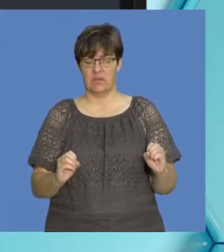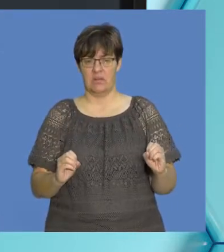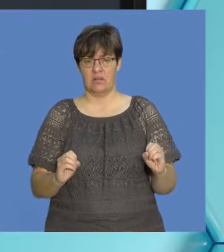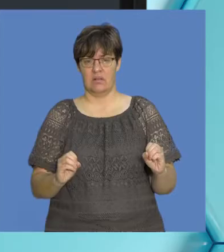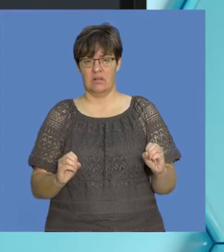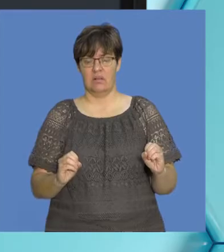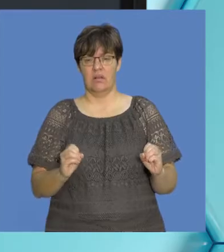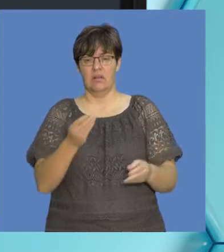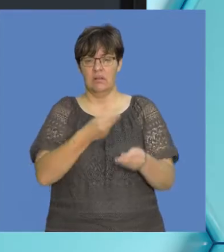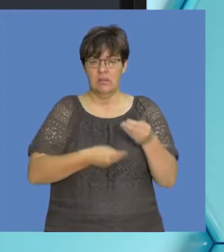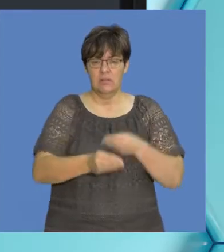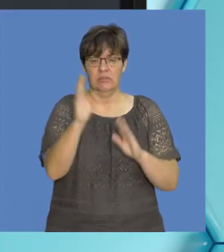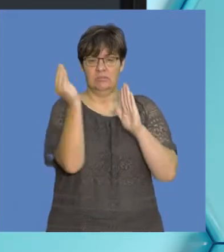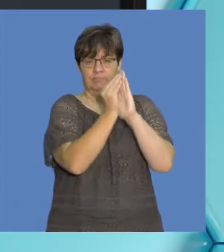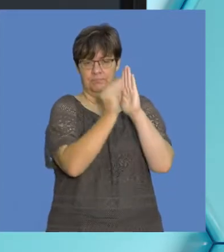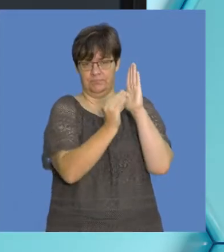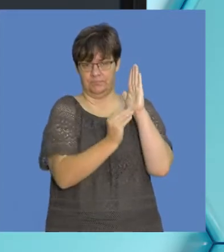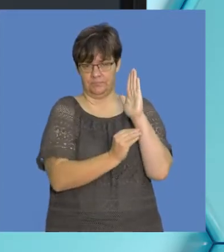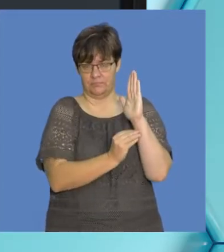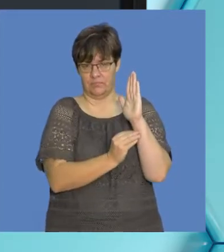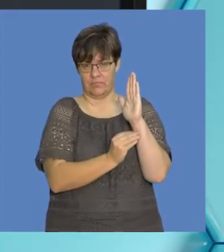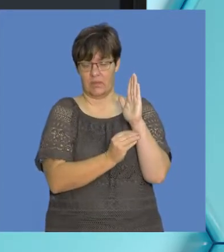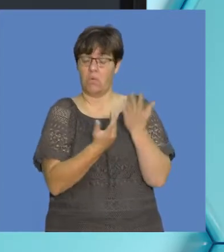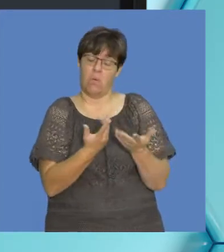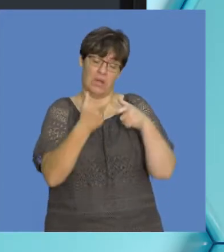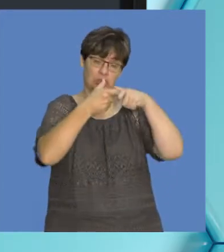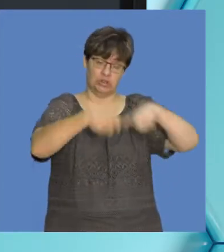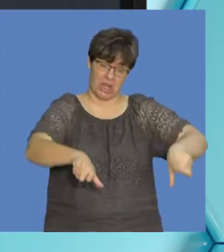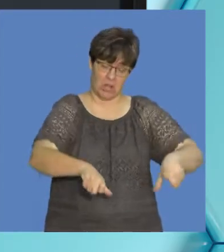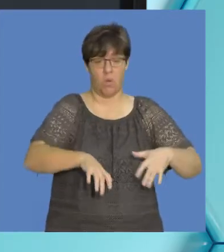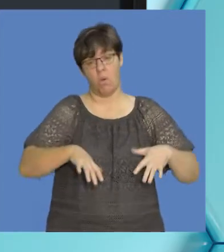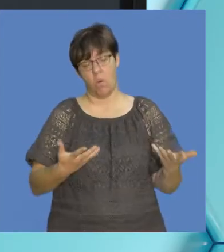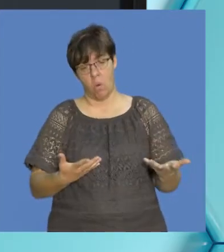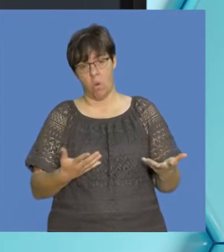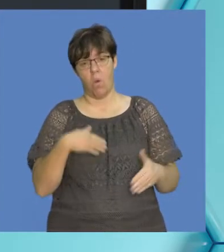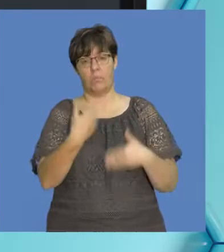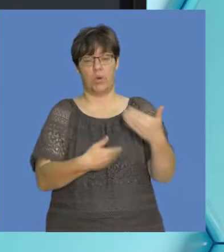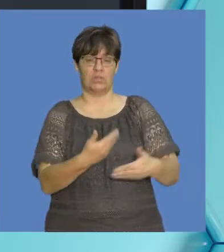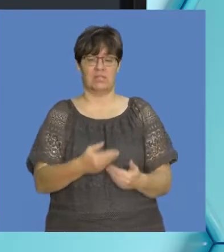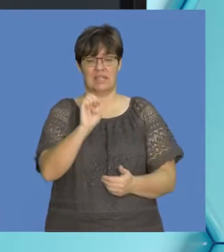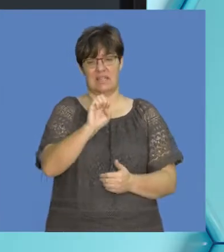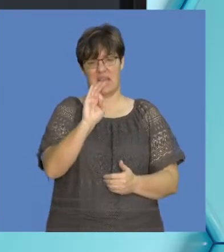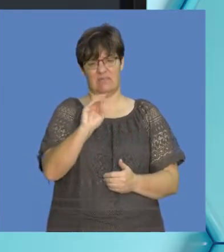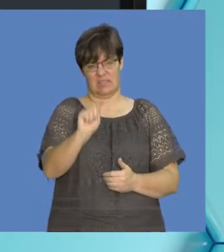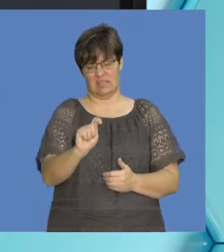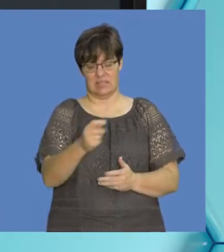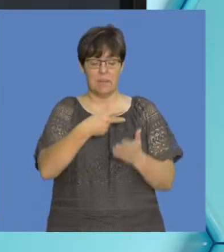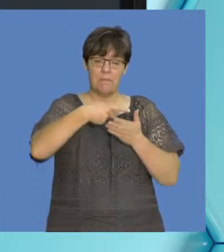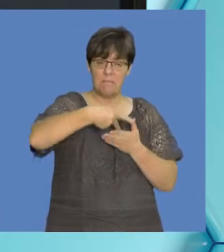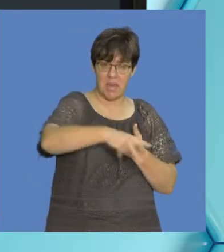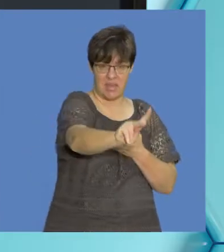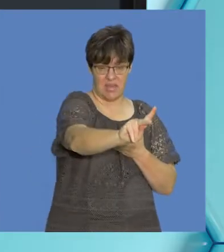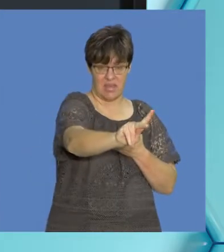the transaction being recorded, whether we're issuing a check or whether we're processing an EFT. It's a payment